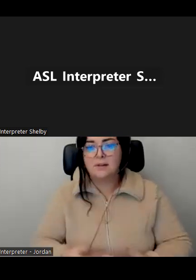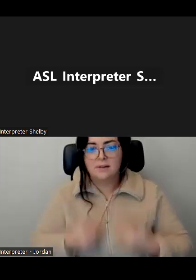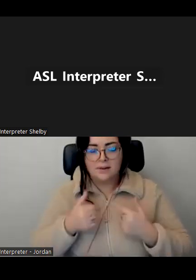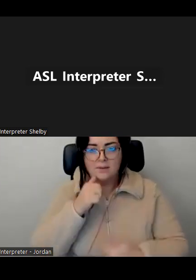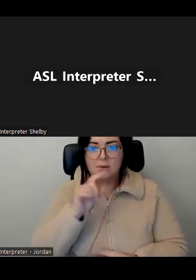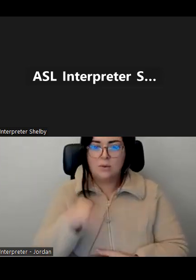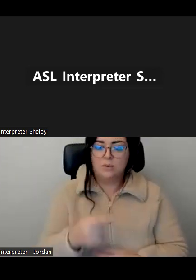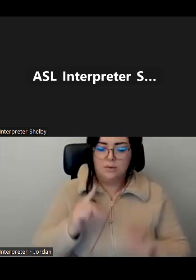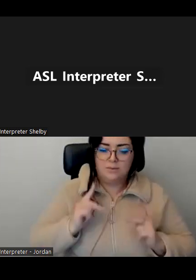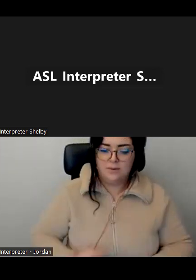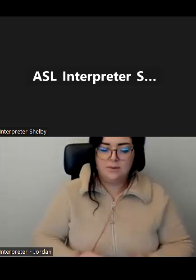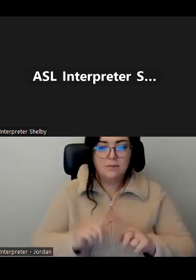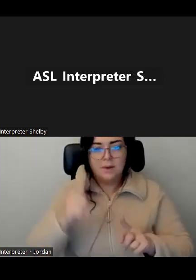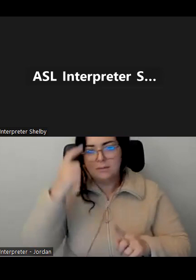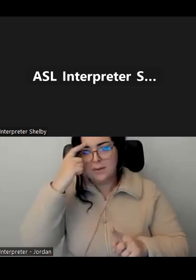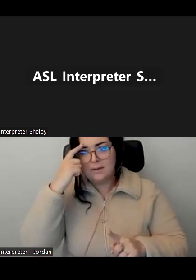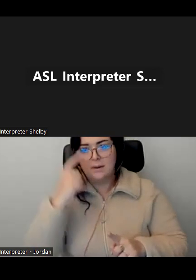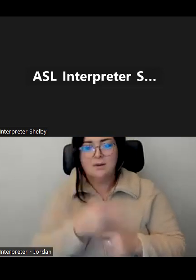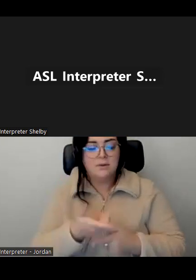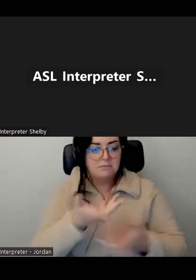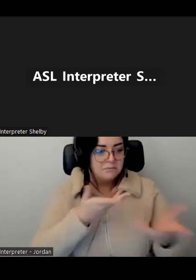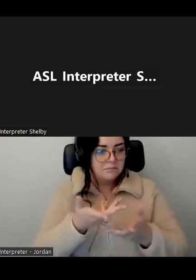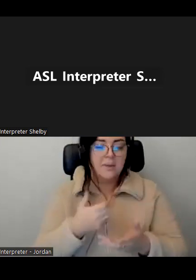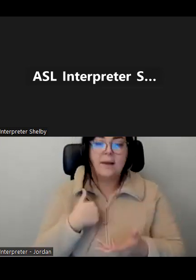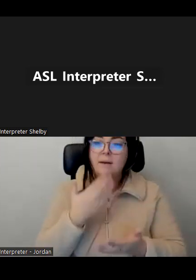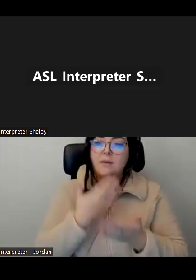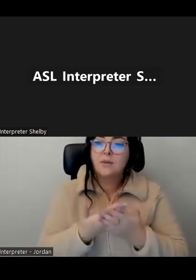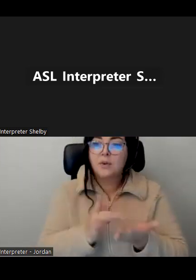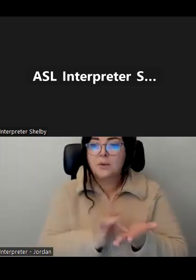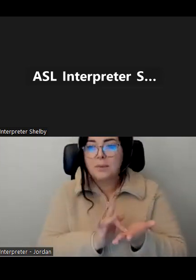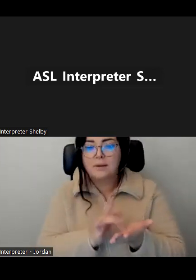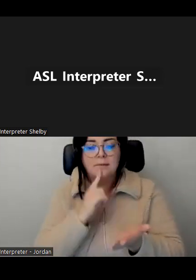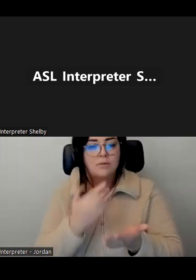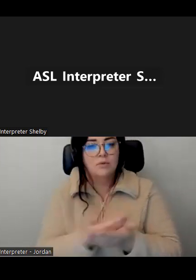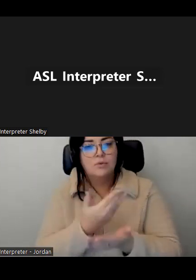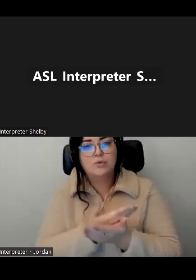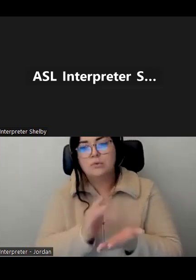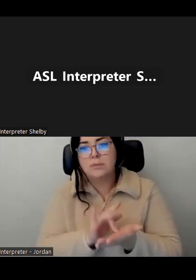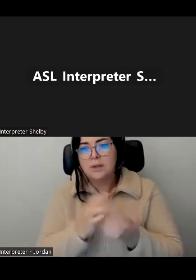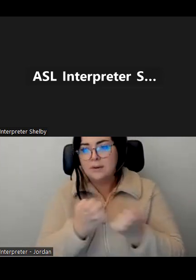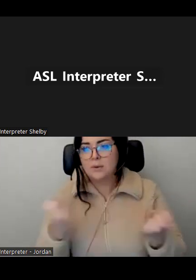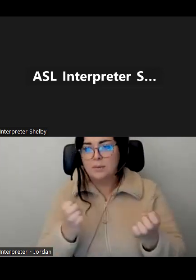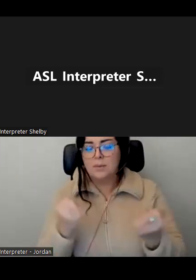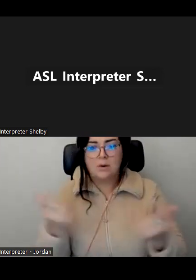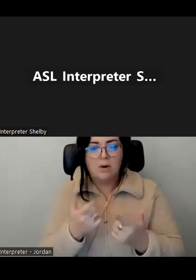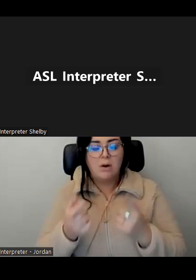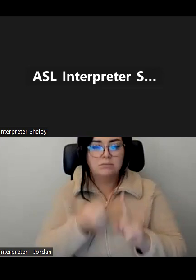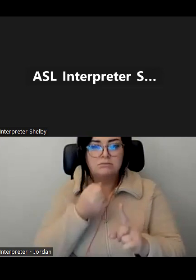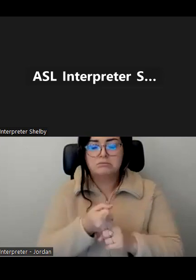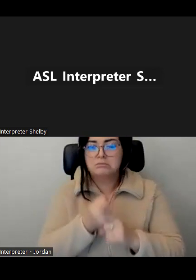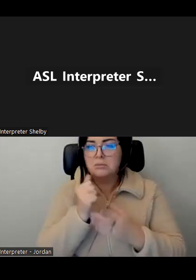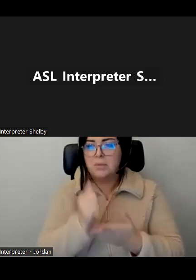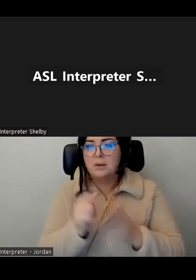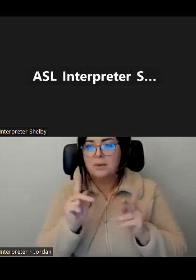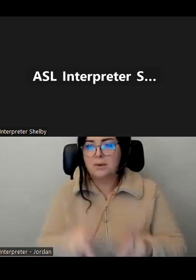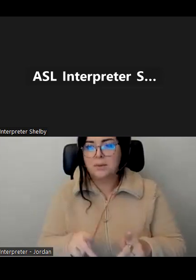but mentally, staying in touch with people, new medications, new medical equipment, those type of things can really make a difference,